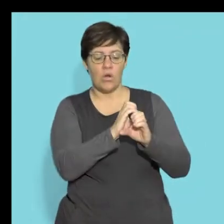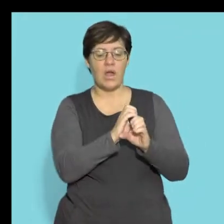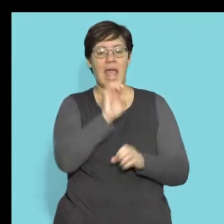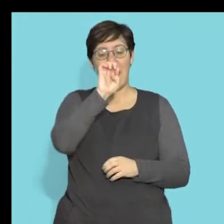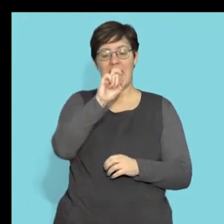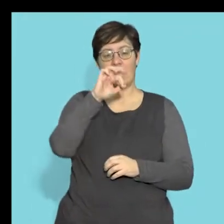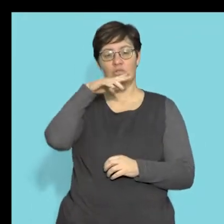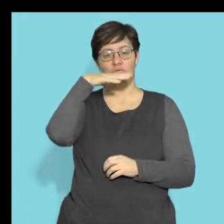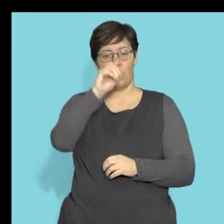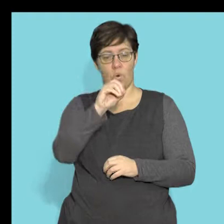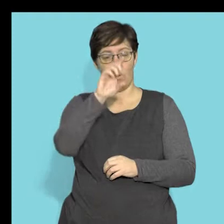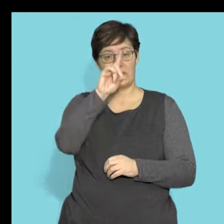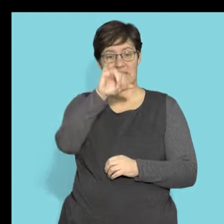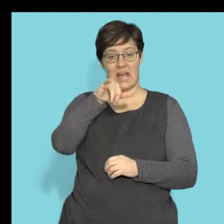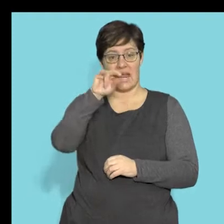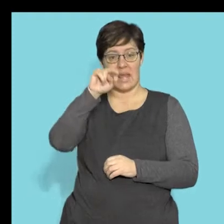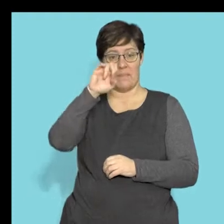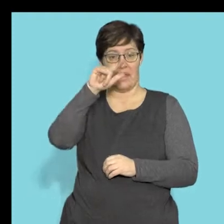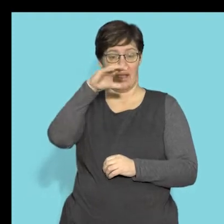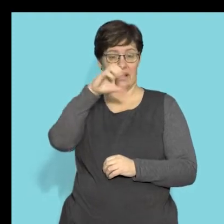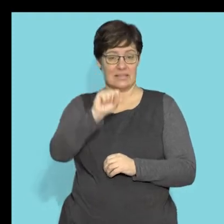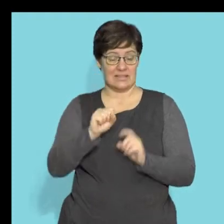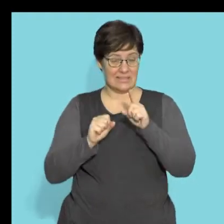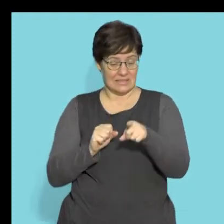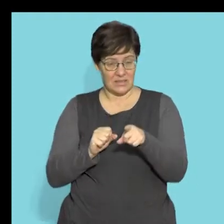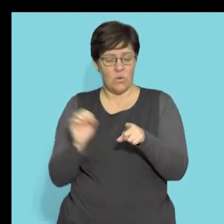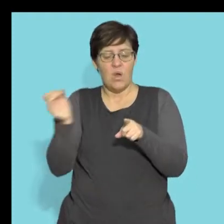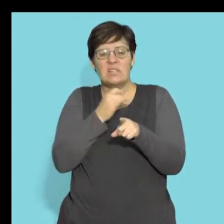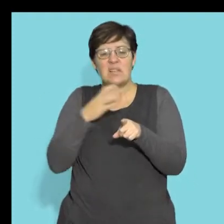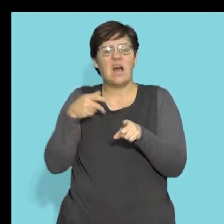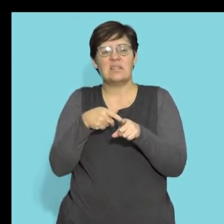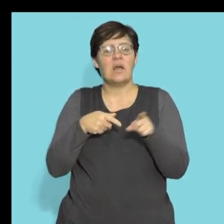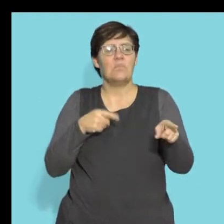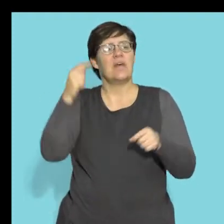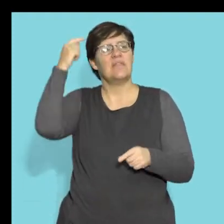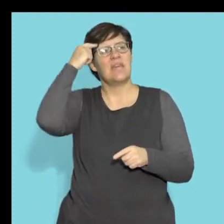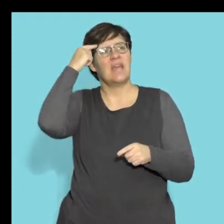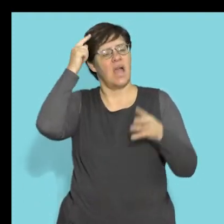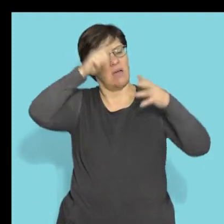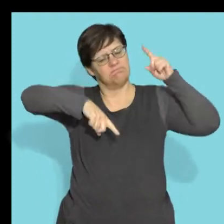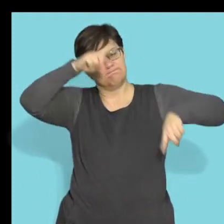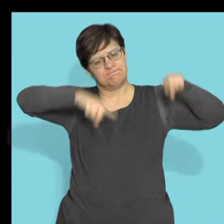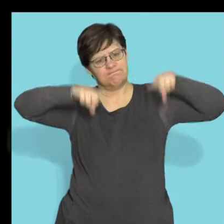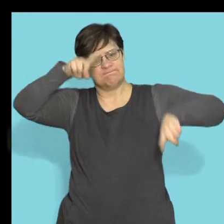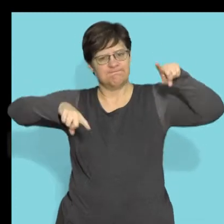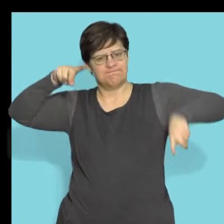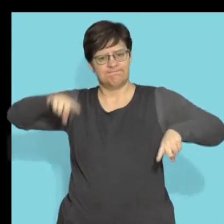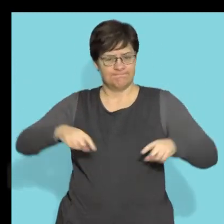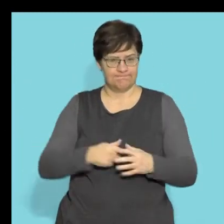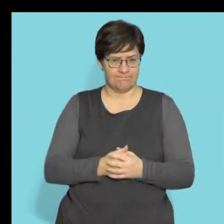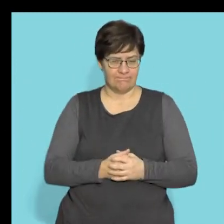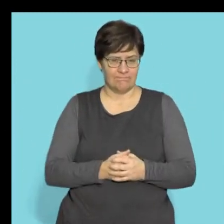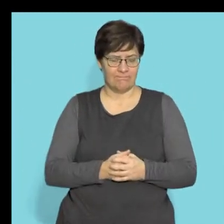about electrodynamics, the one thing we need to start with is consider how many different